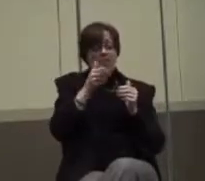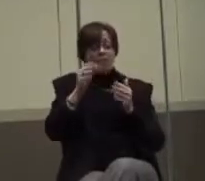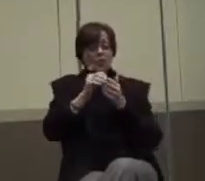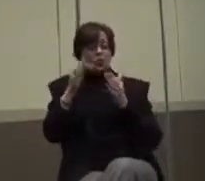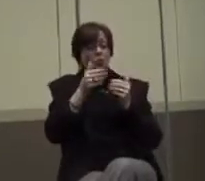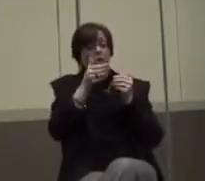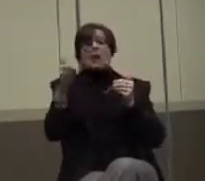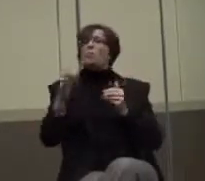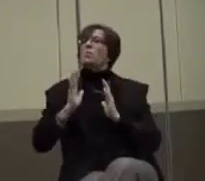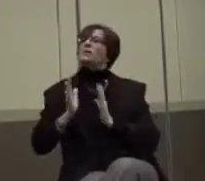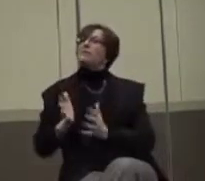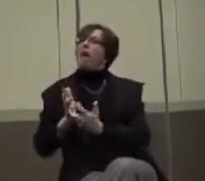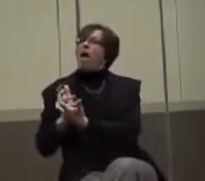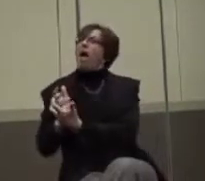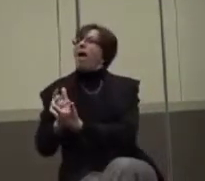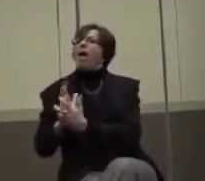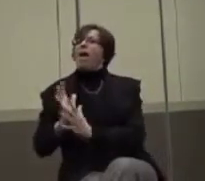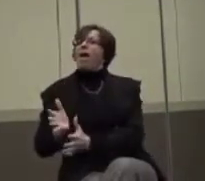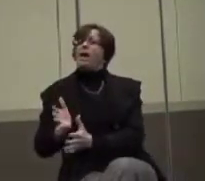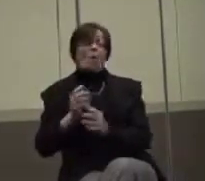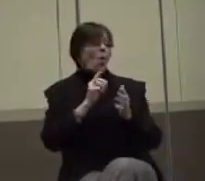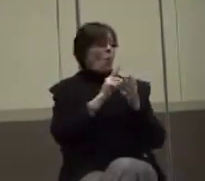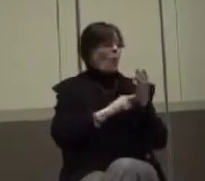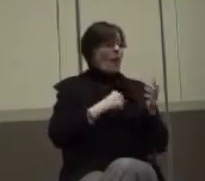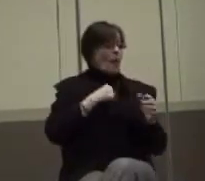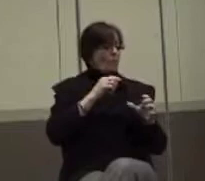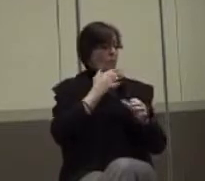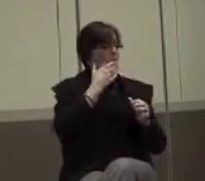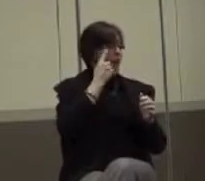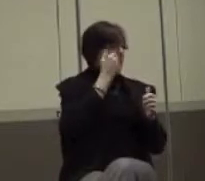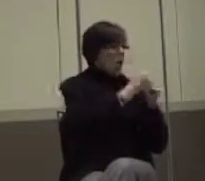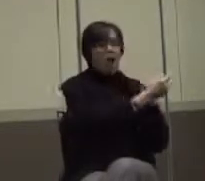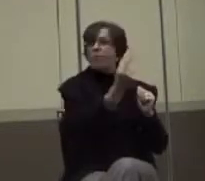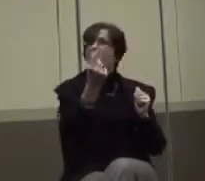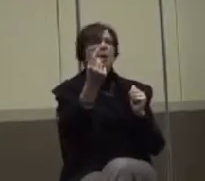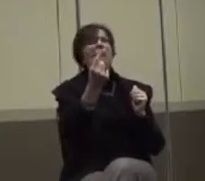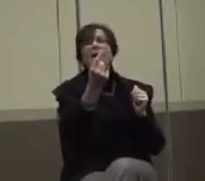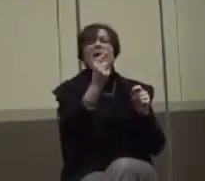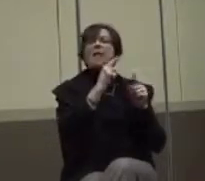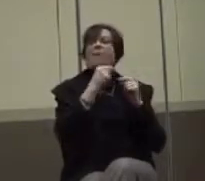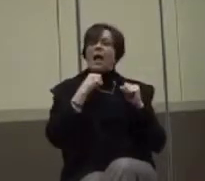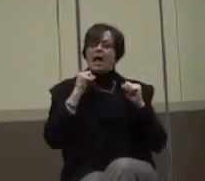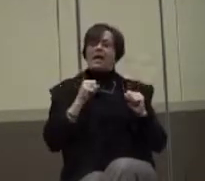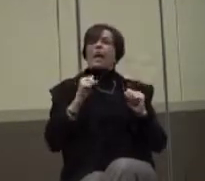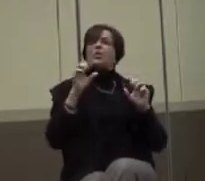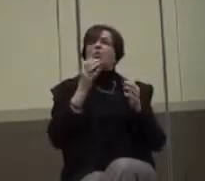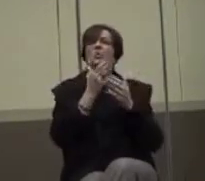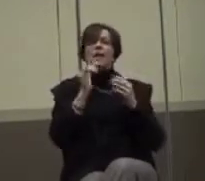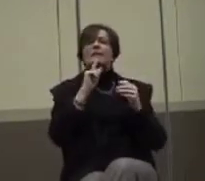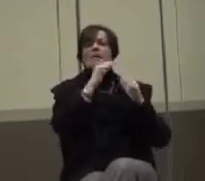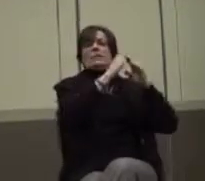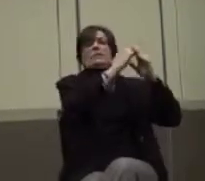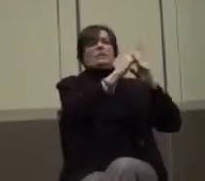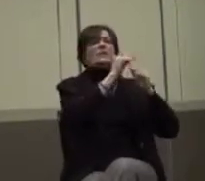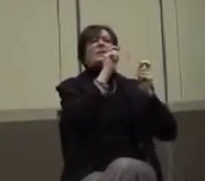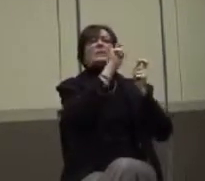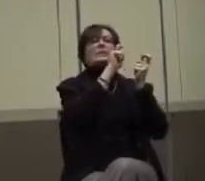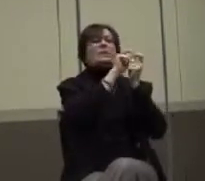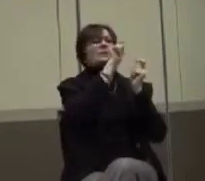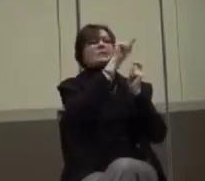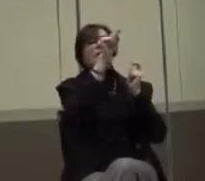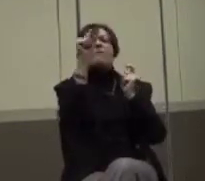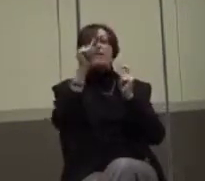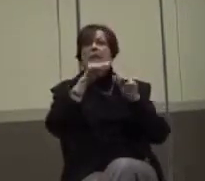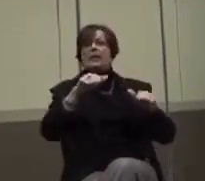It's not like what I'm doing is bad for everybody, but I can do things that get in the way of certain kids learning. Now, the issue isn't that if I do something then to change